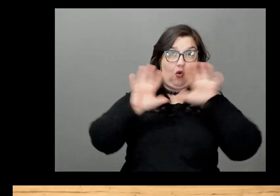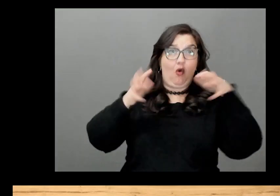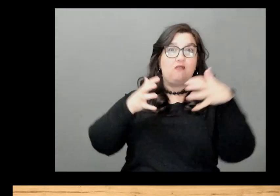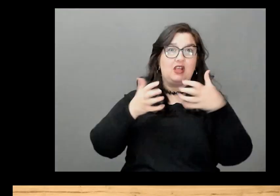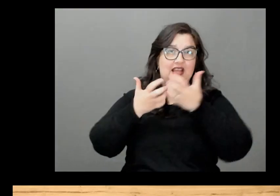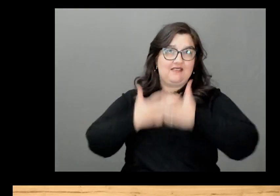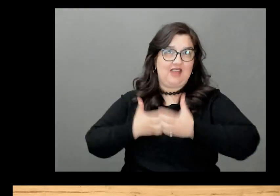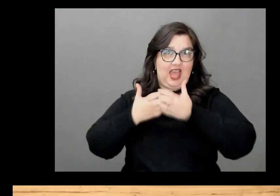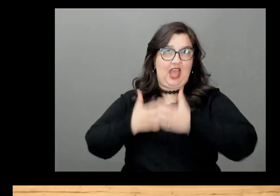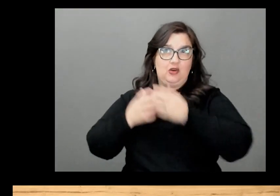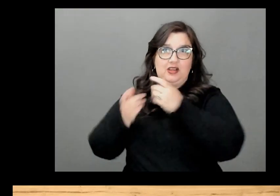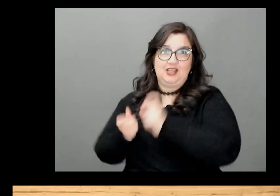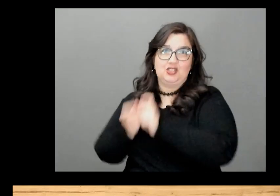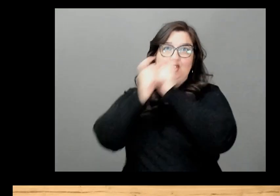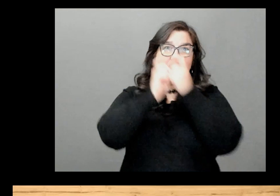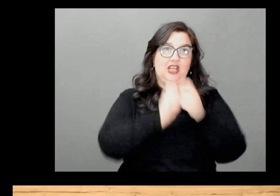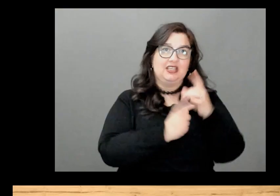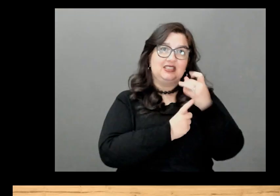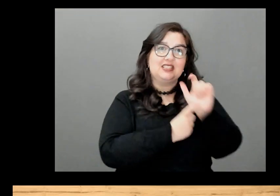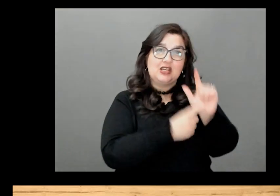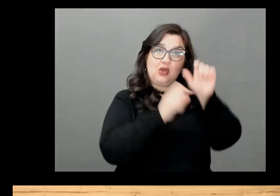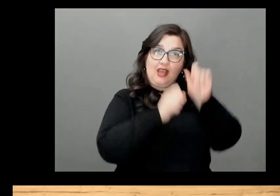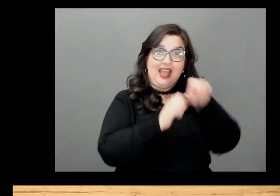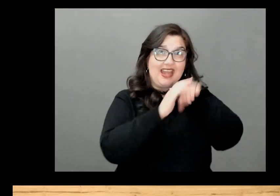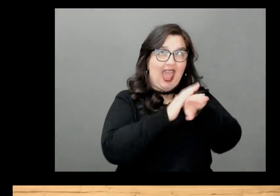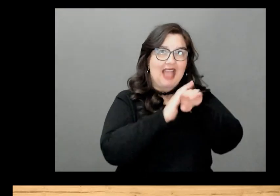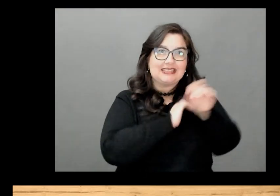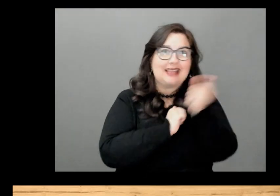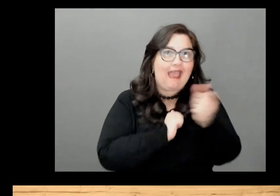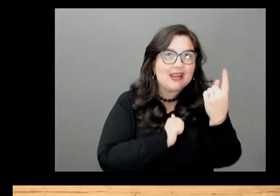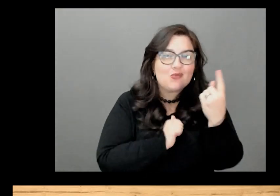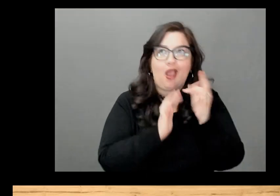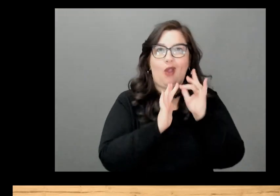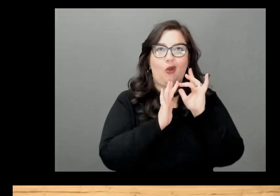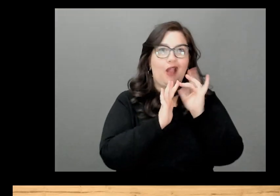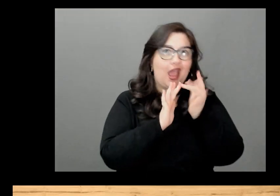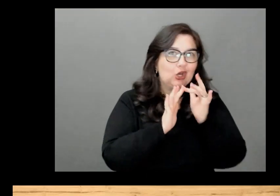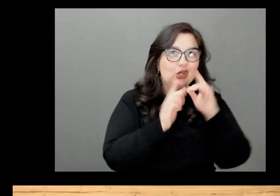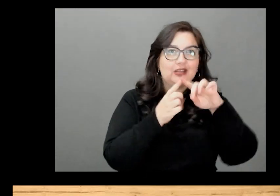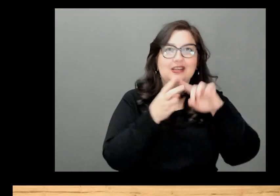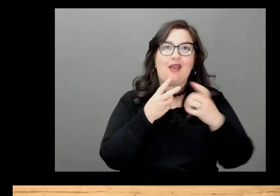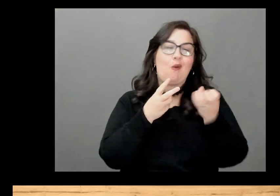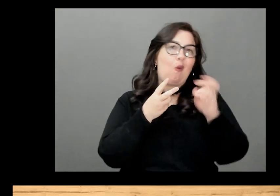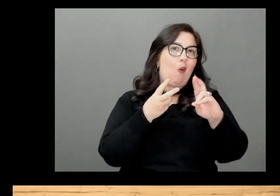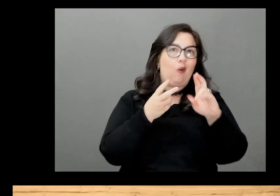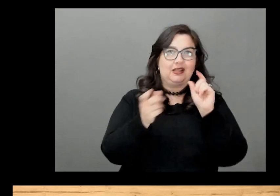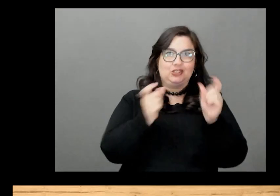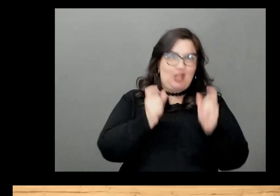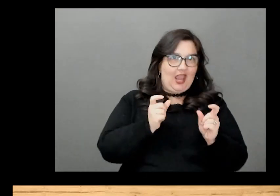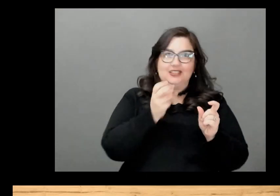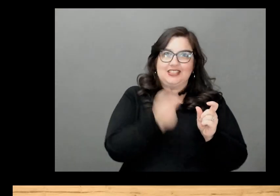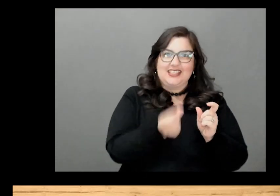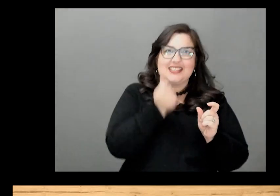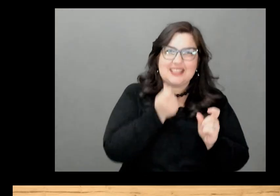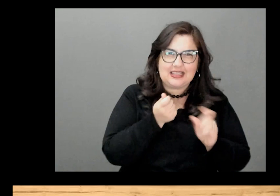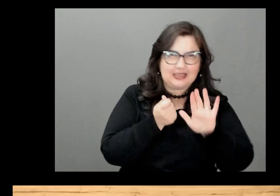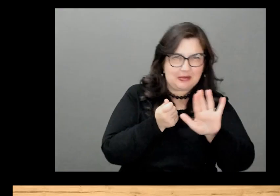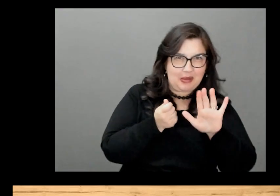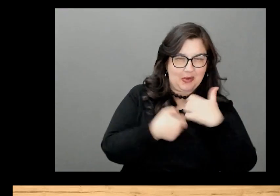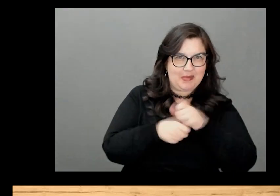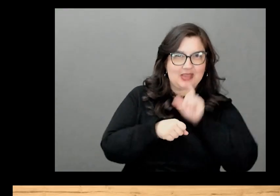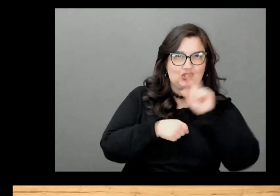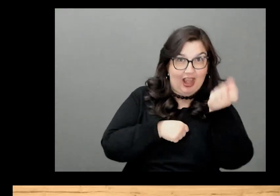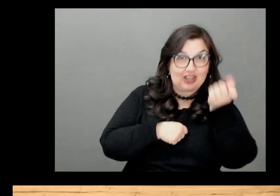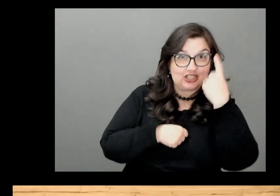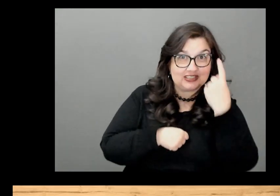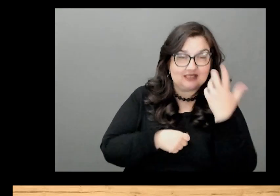digital representation that I can access anywhere over the internet. I can switch it up, change it up easily. Am I understanding this correctly?